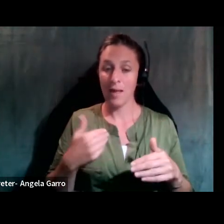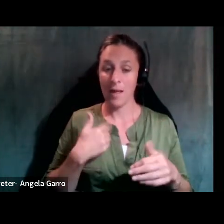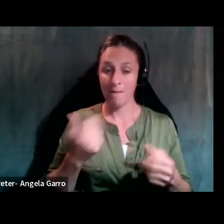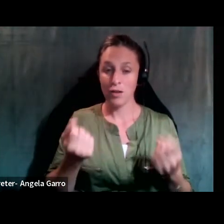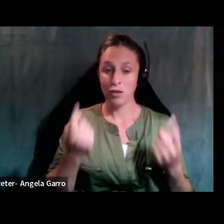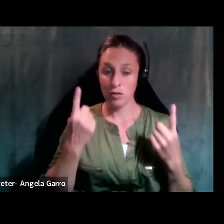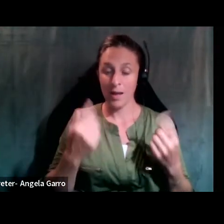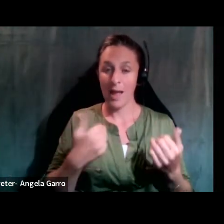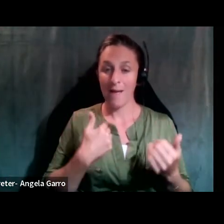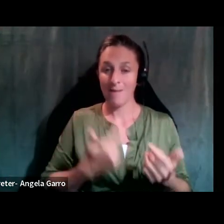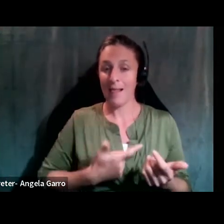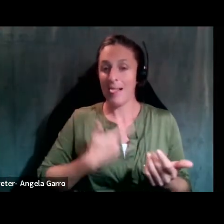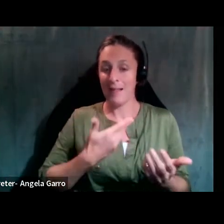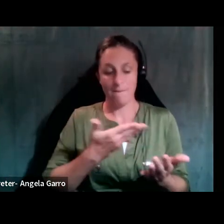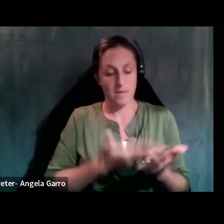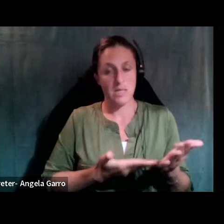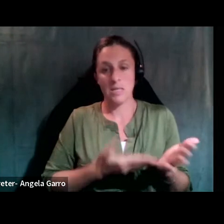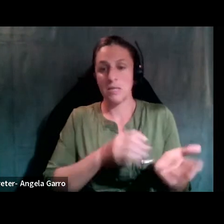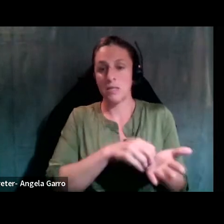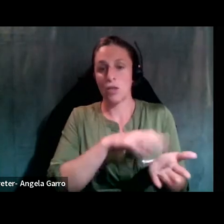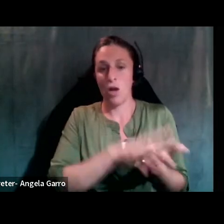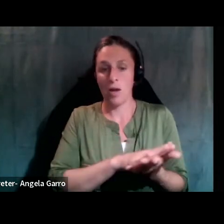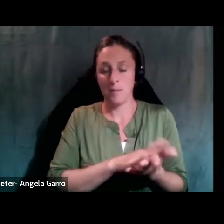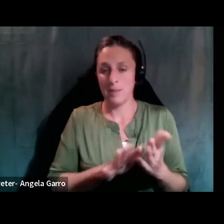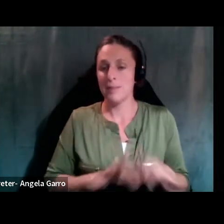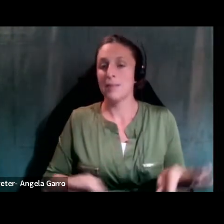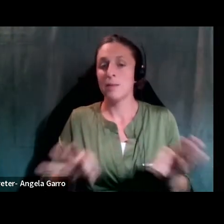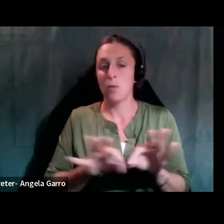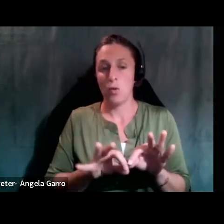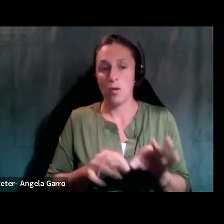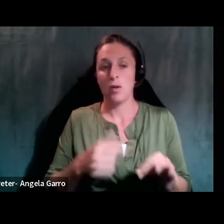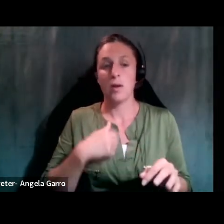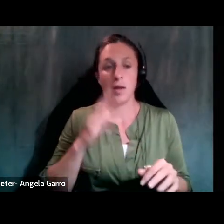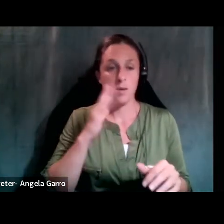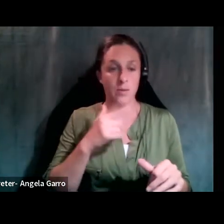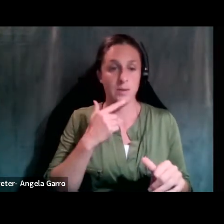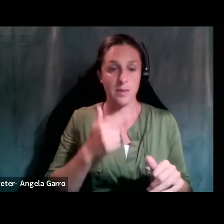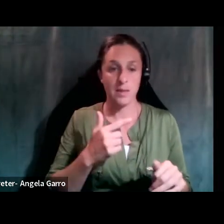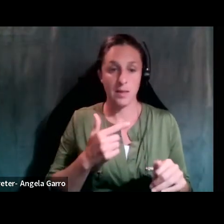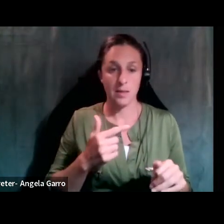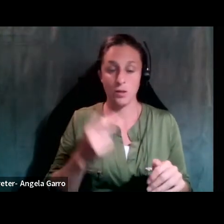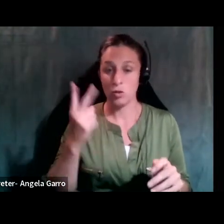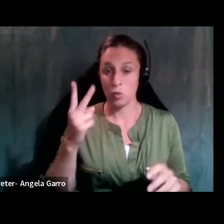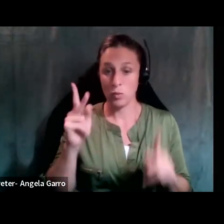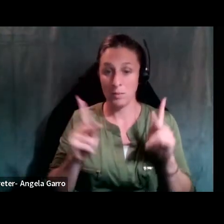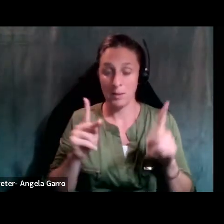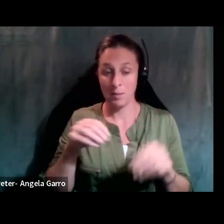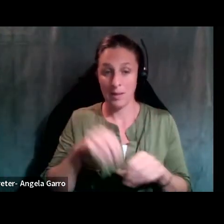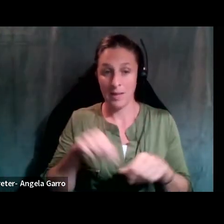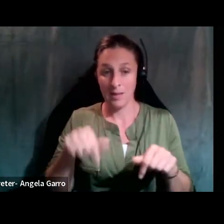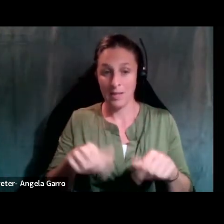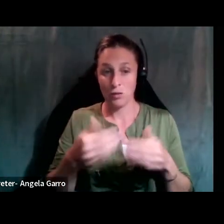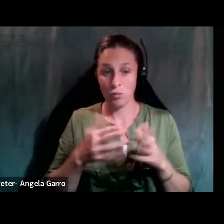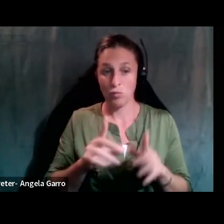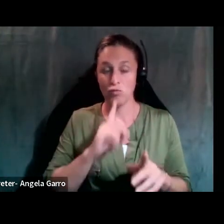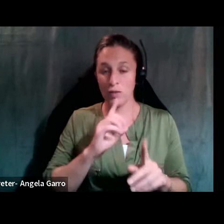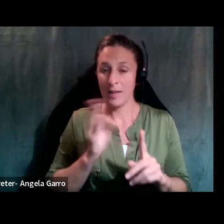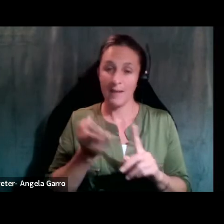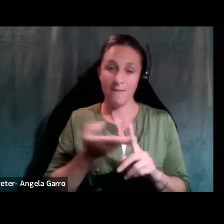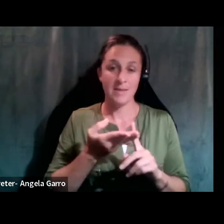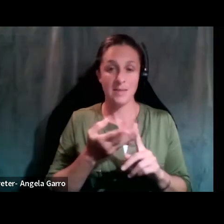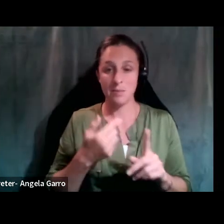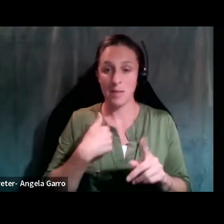having a living document is important. And and I'm going to say, 2 people in this room have really convinced me about a living